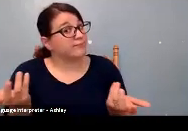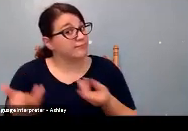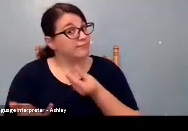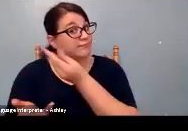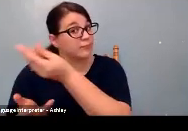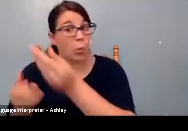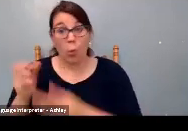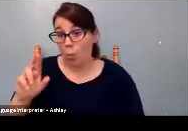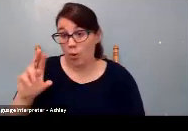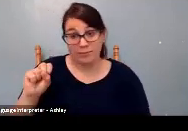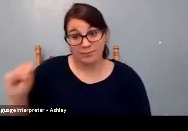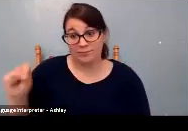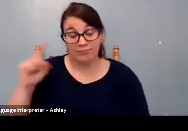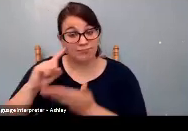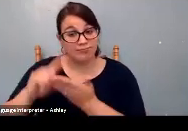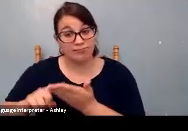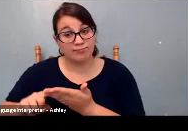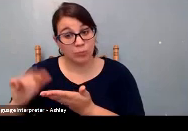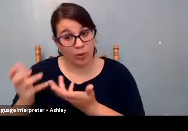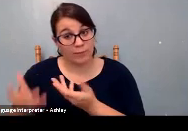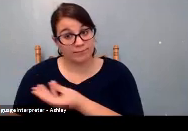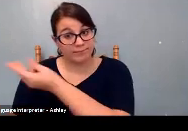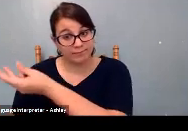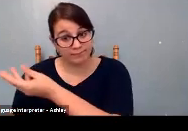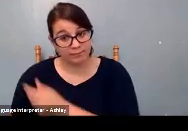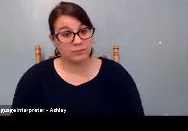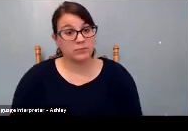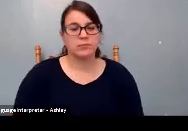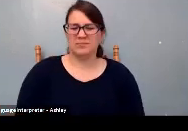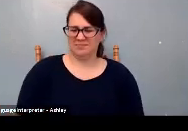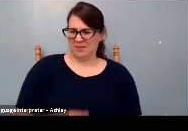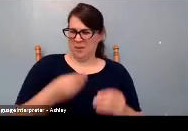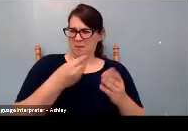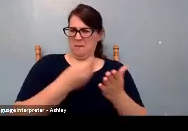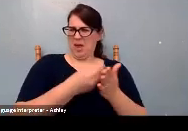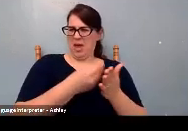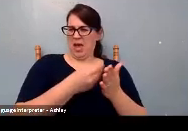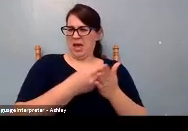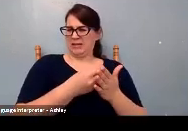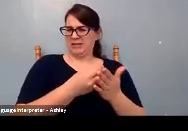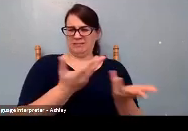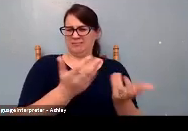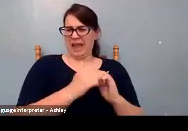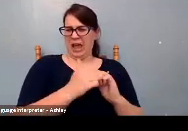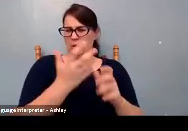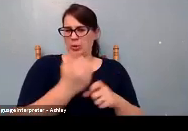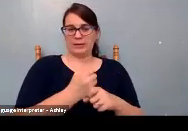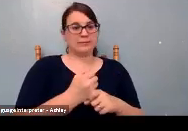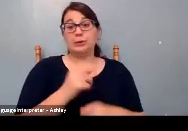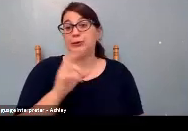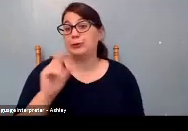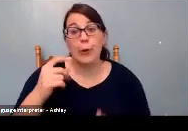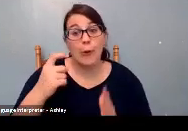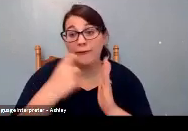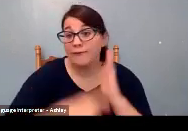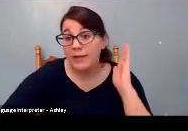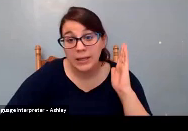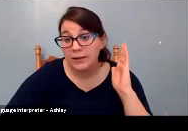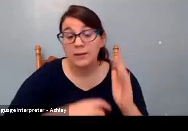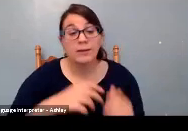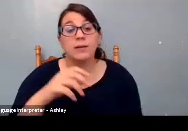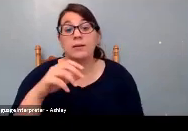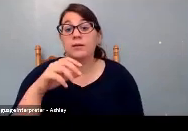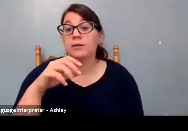So how do you get the money out of your account? Well, first know there are no fees and there is no limit set on